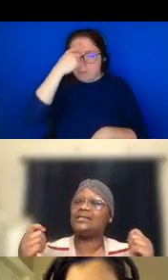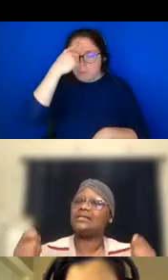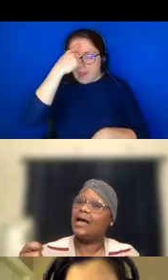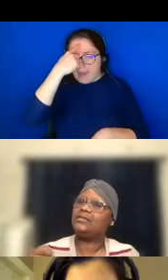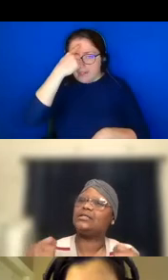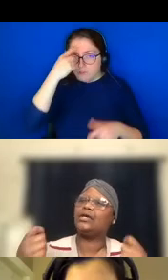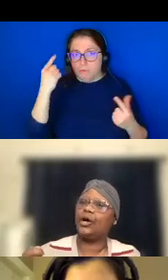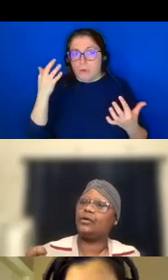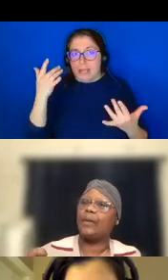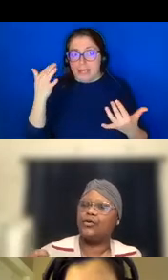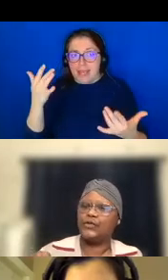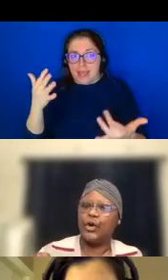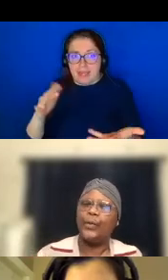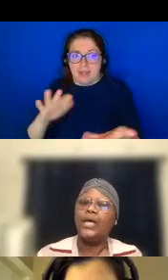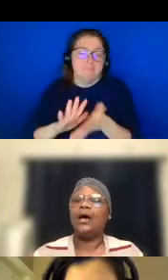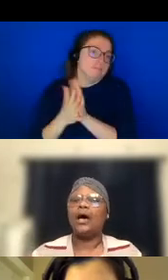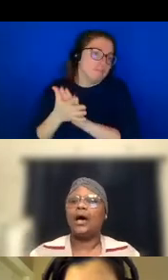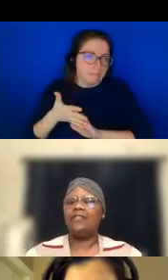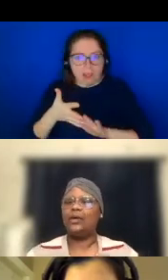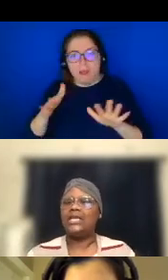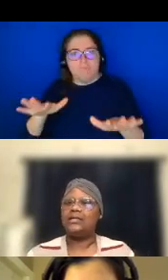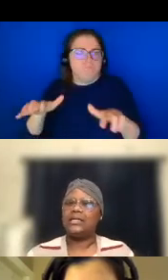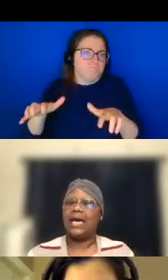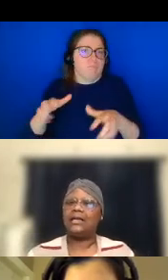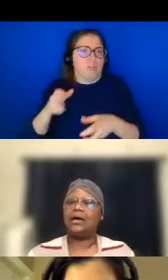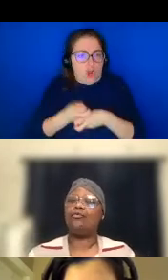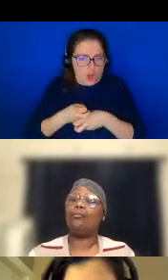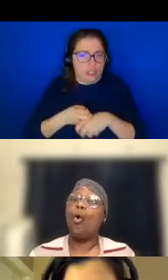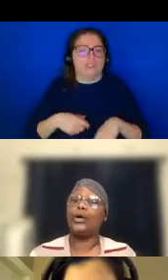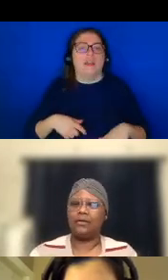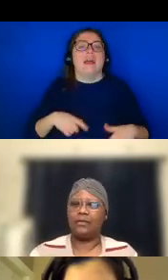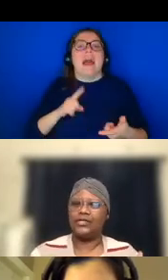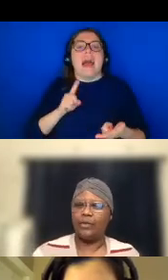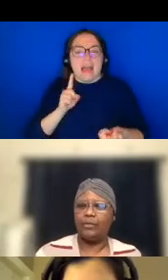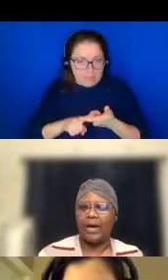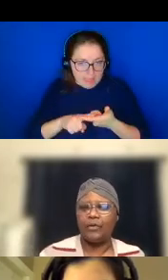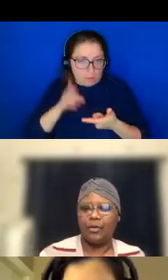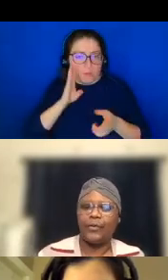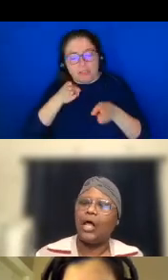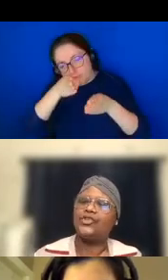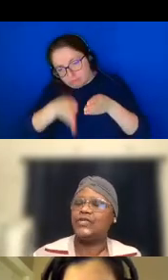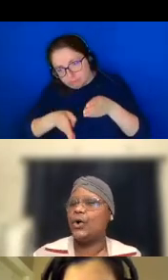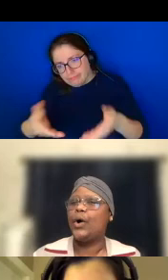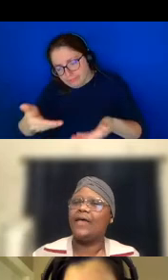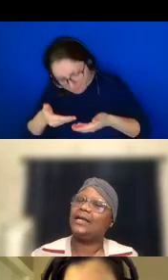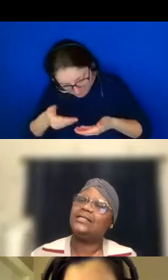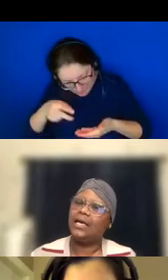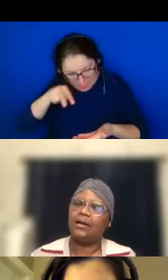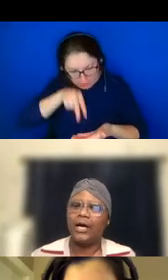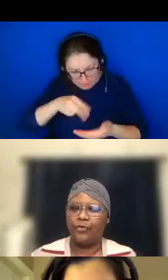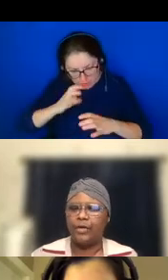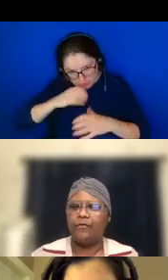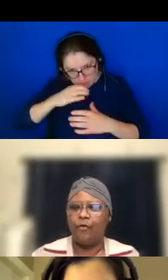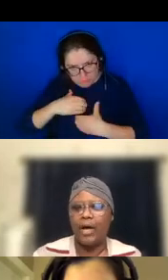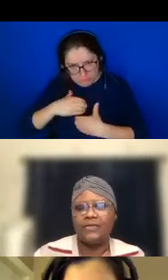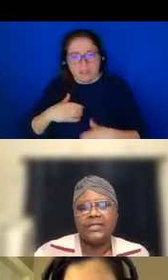make slides to look at under the microscope. And then we need to get a report that's written by the neuropathologist. So that can take it about